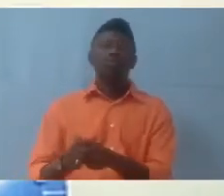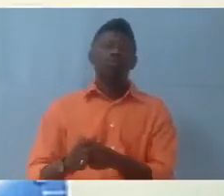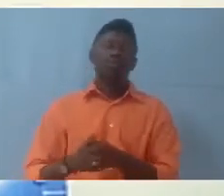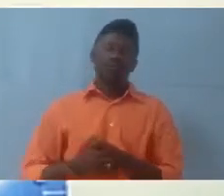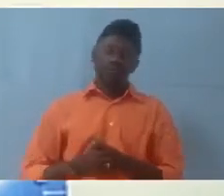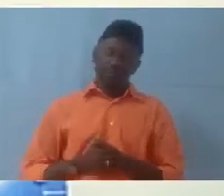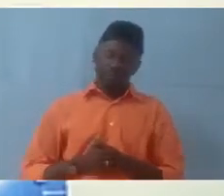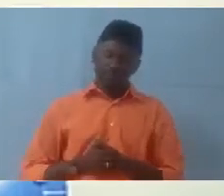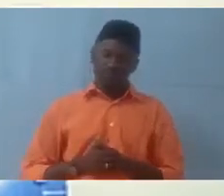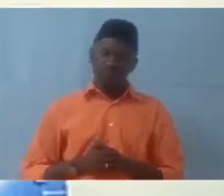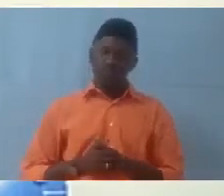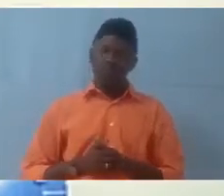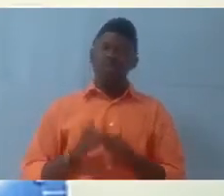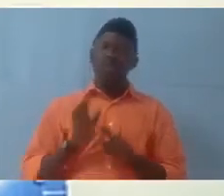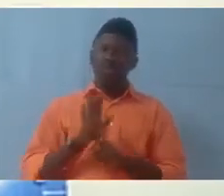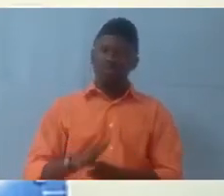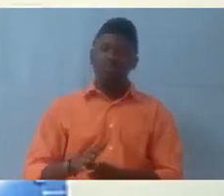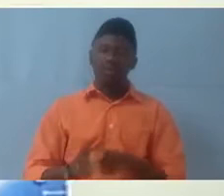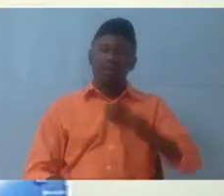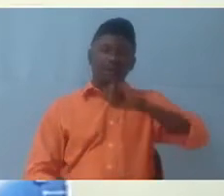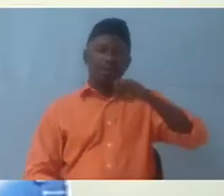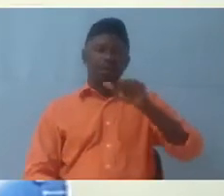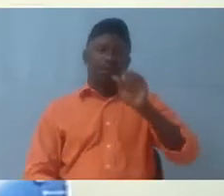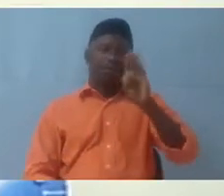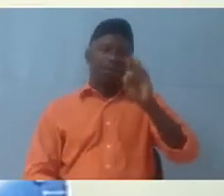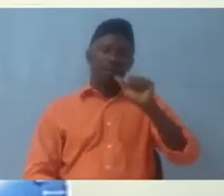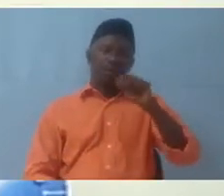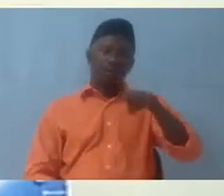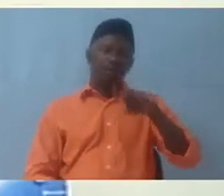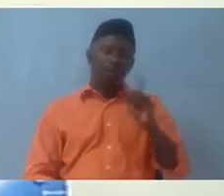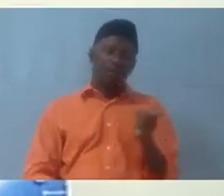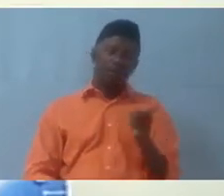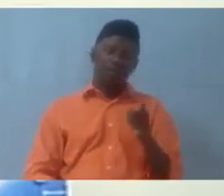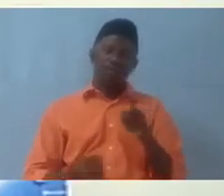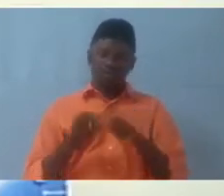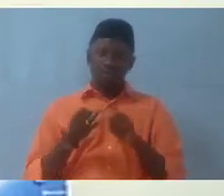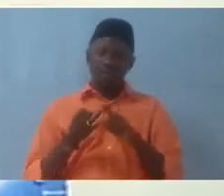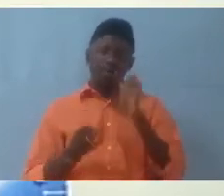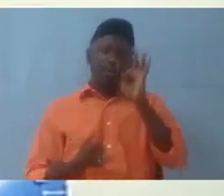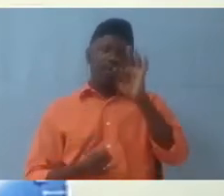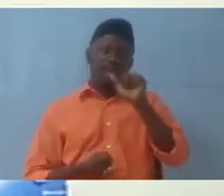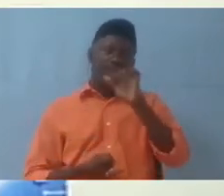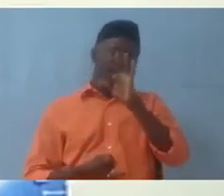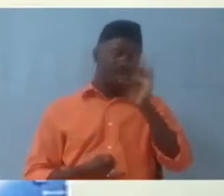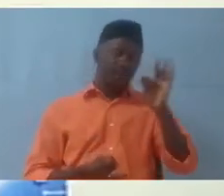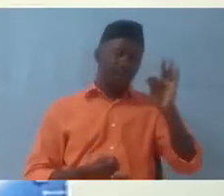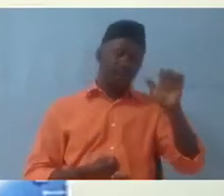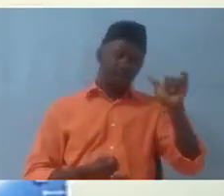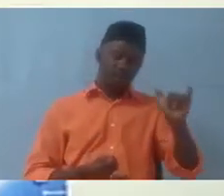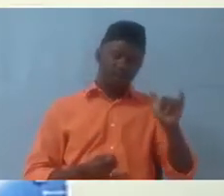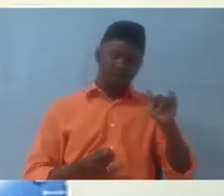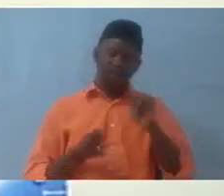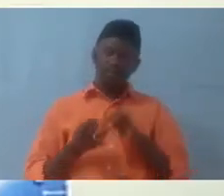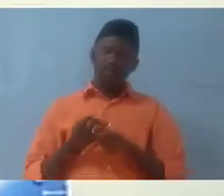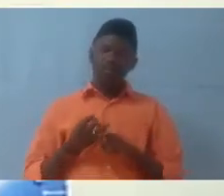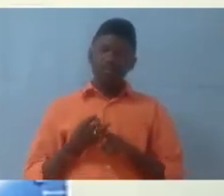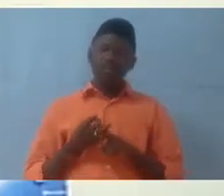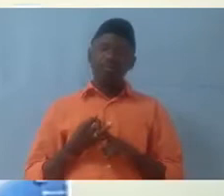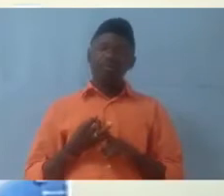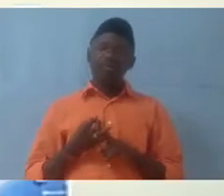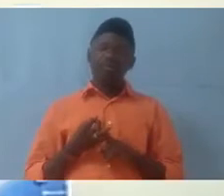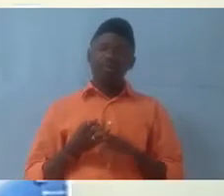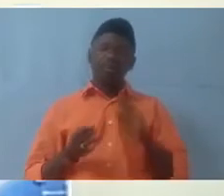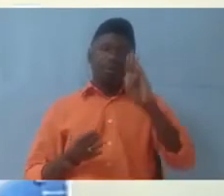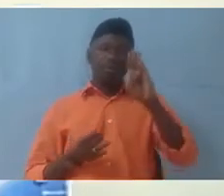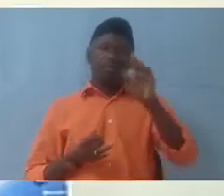Yes, Yosef Jabang, Yosef Abdullah, he's Abdullah Fati. Yosef Abdullah Jabang ak Abdullah Fati.